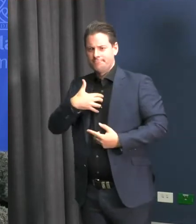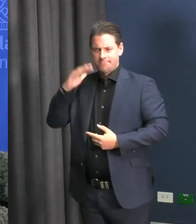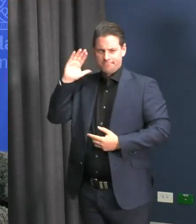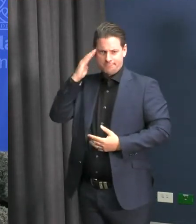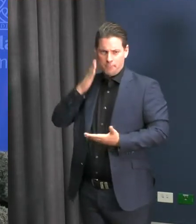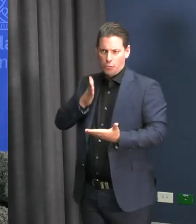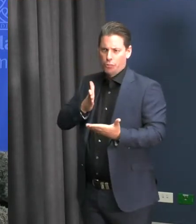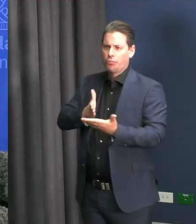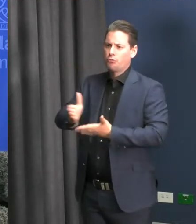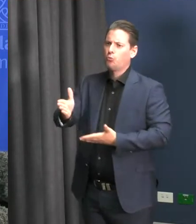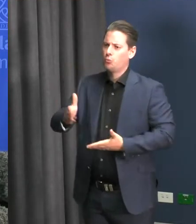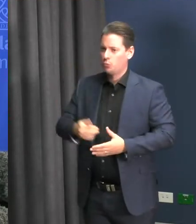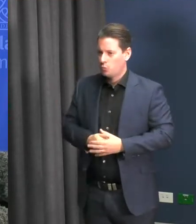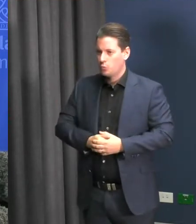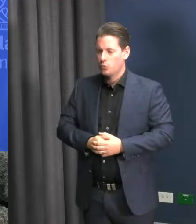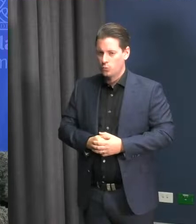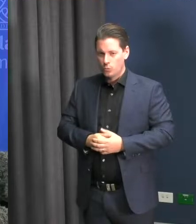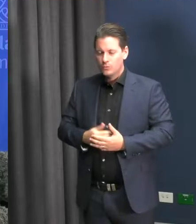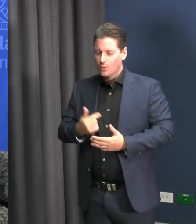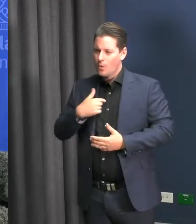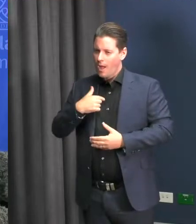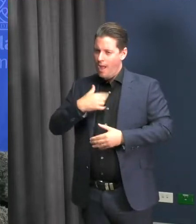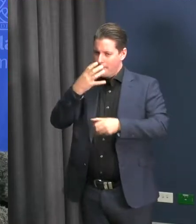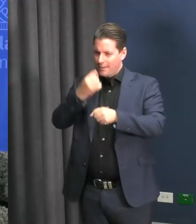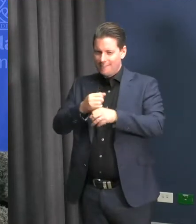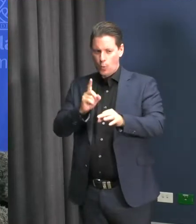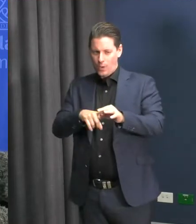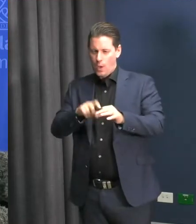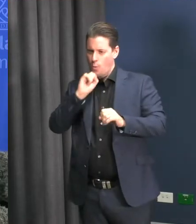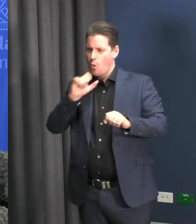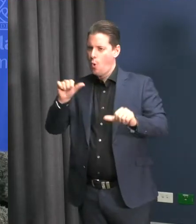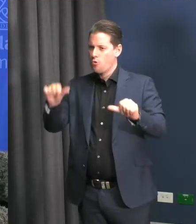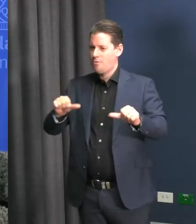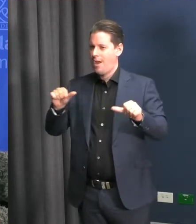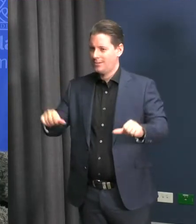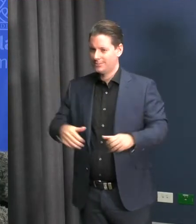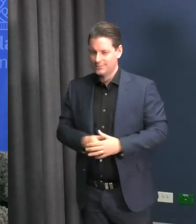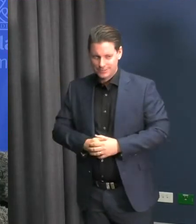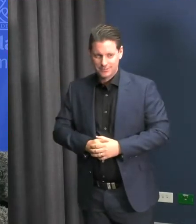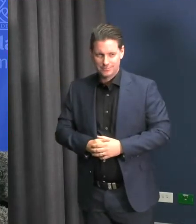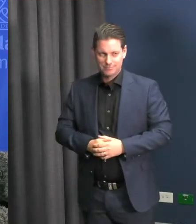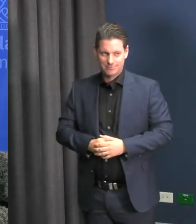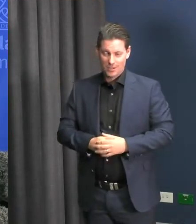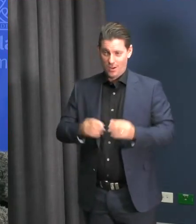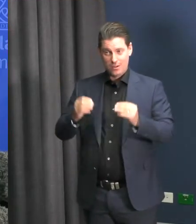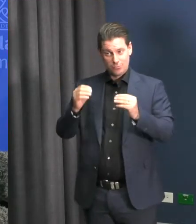And I have every faith that the state will come through this. We're asking a very large population,